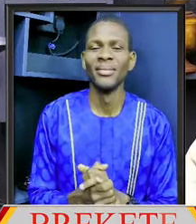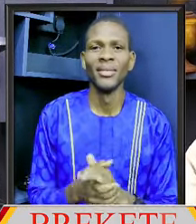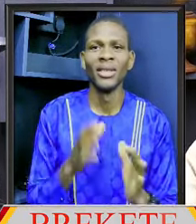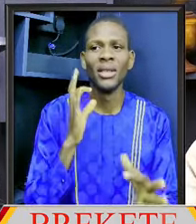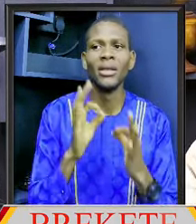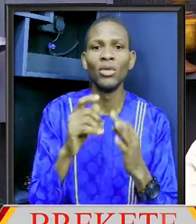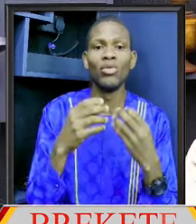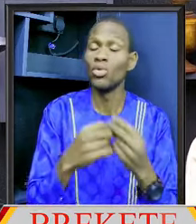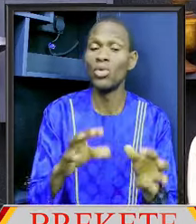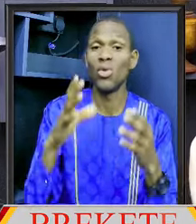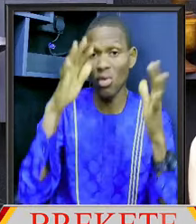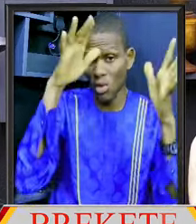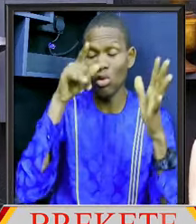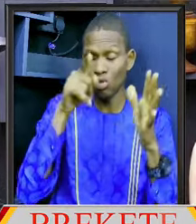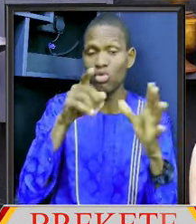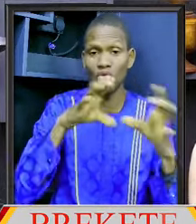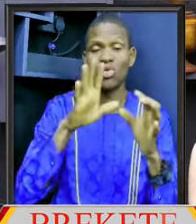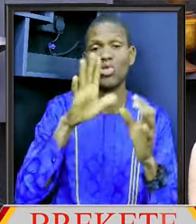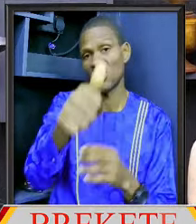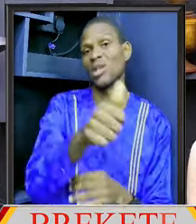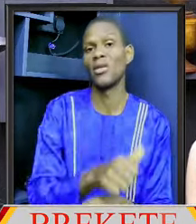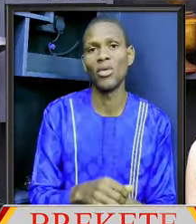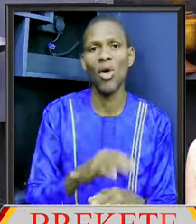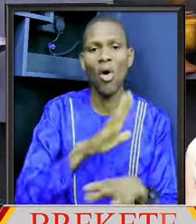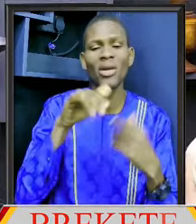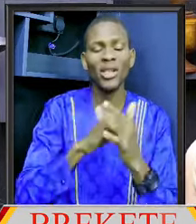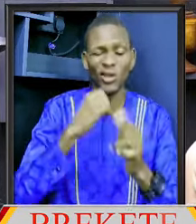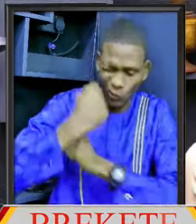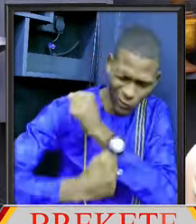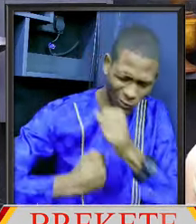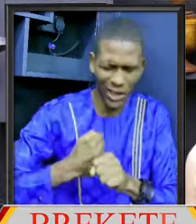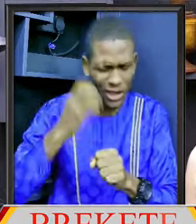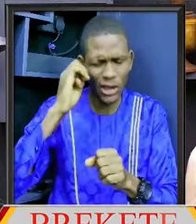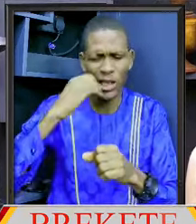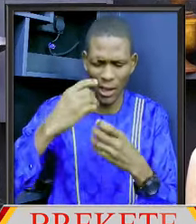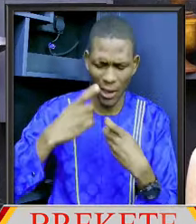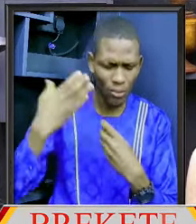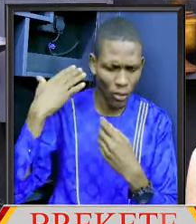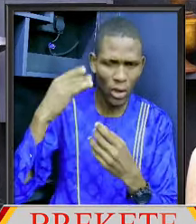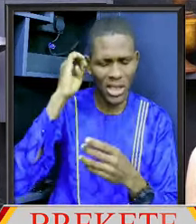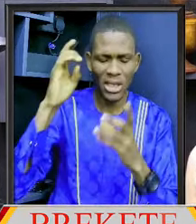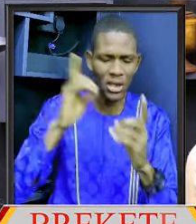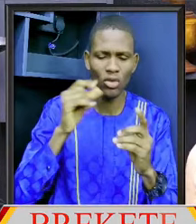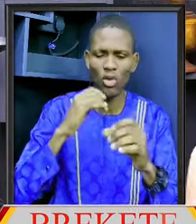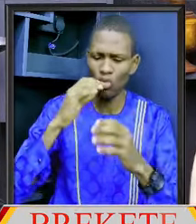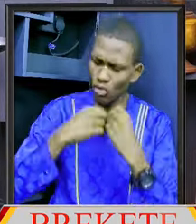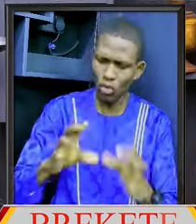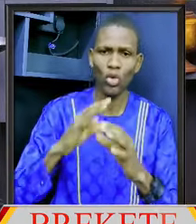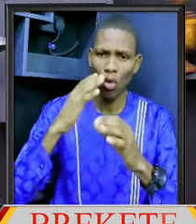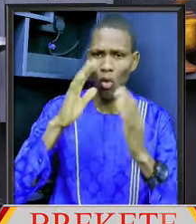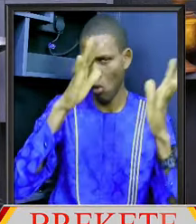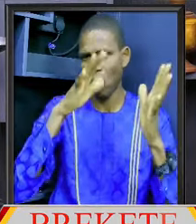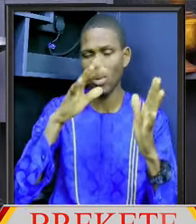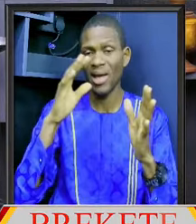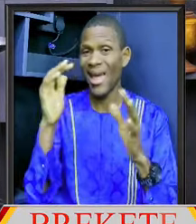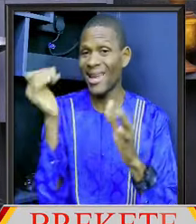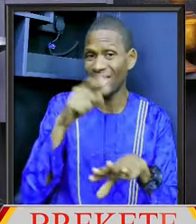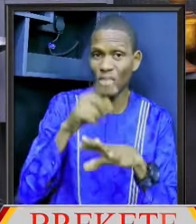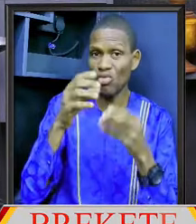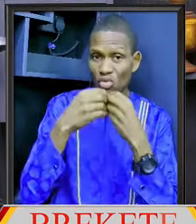If you lose hope, now you do yourself. Yes, all this suffer where I suffer, I no lose hope. Yes, the moment you lose